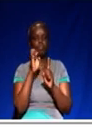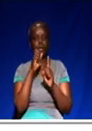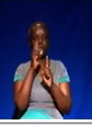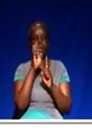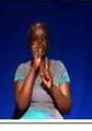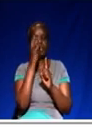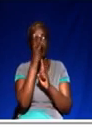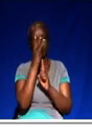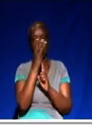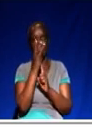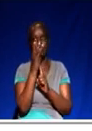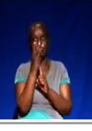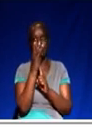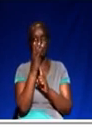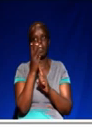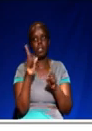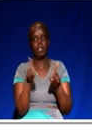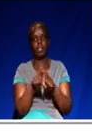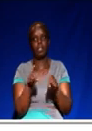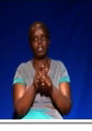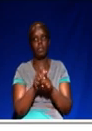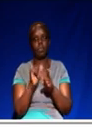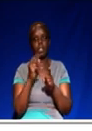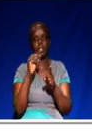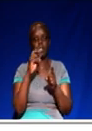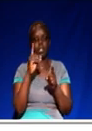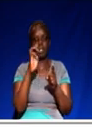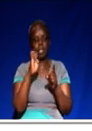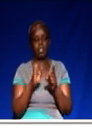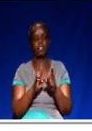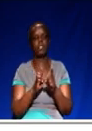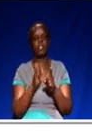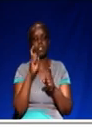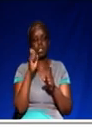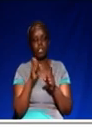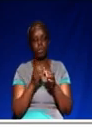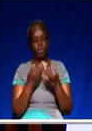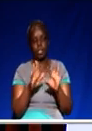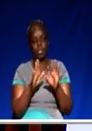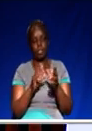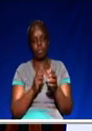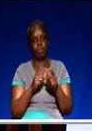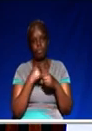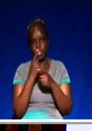3, and that is the index form of expressing numbers.